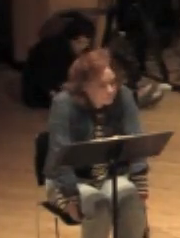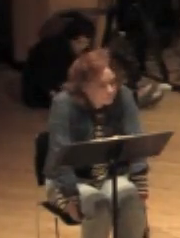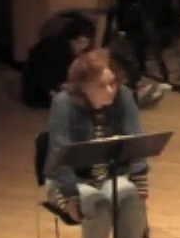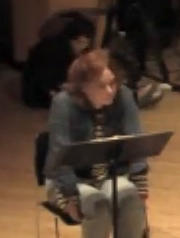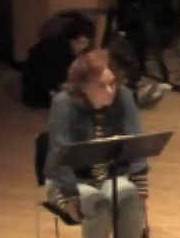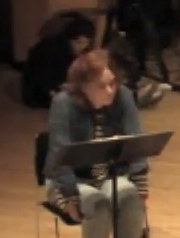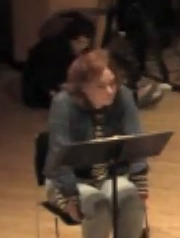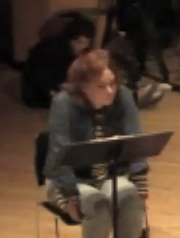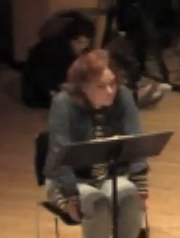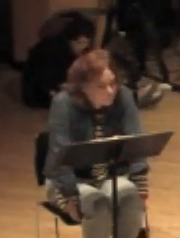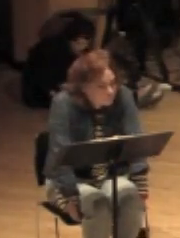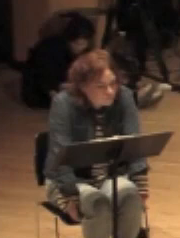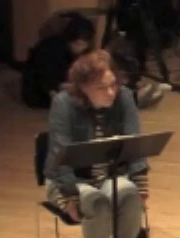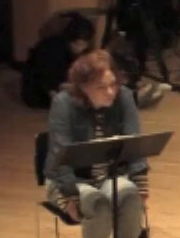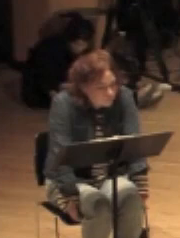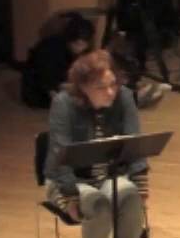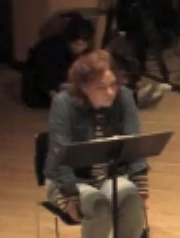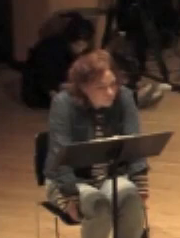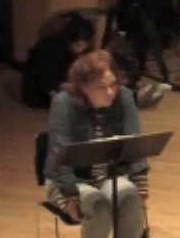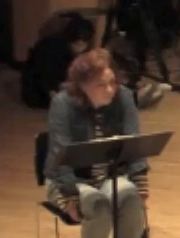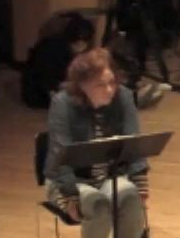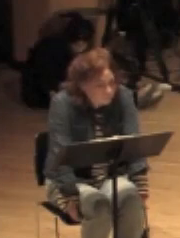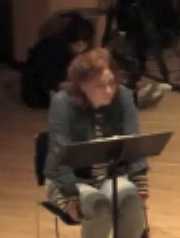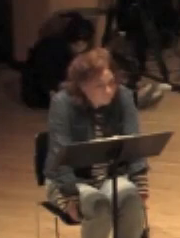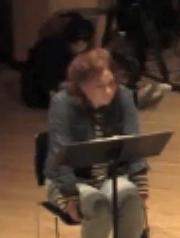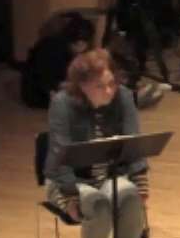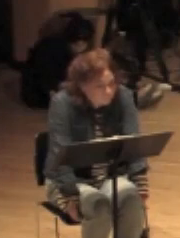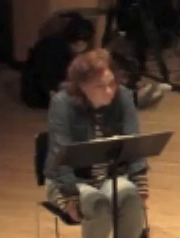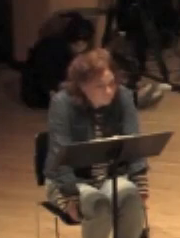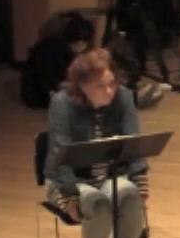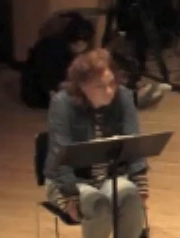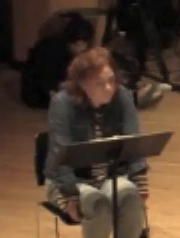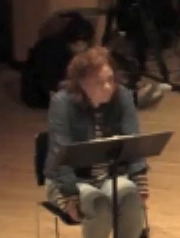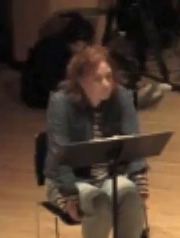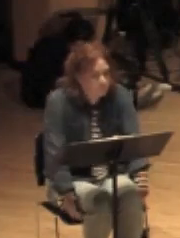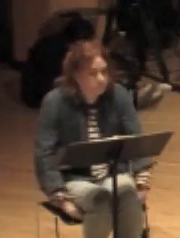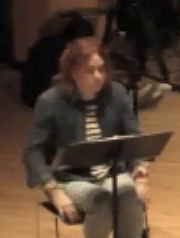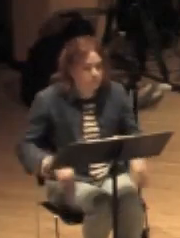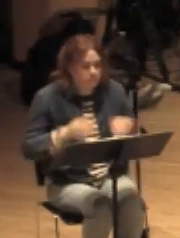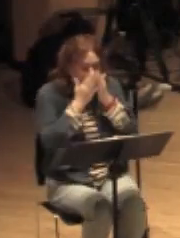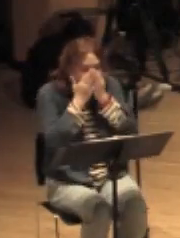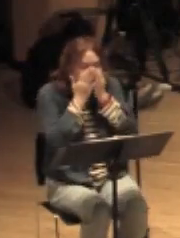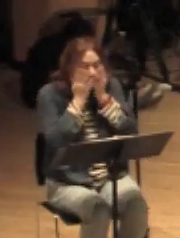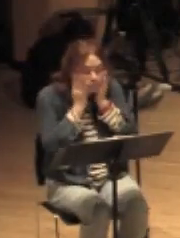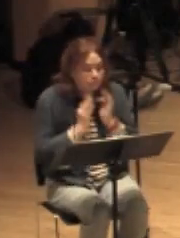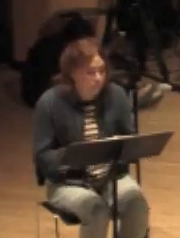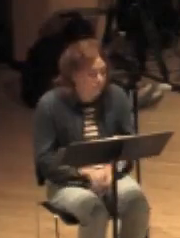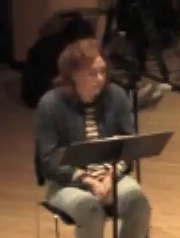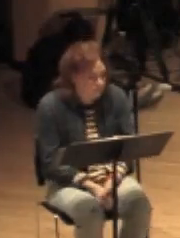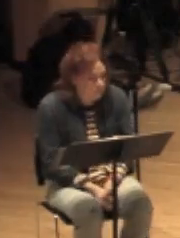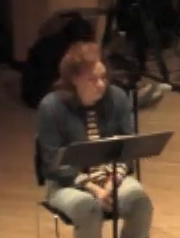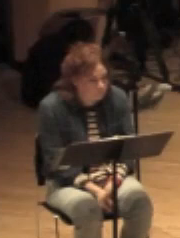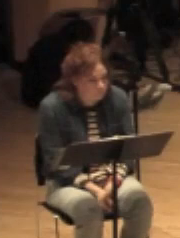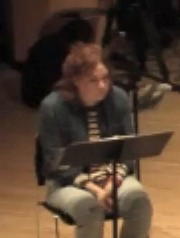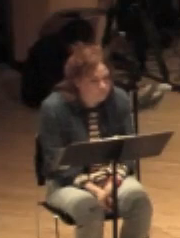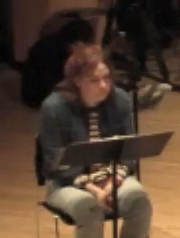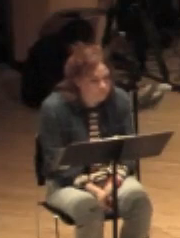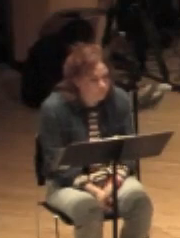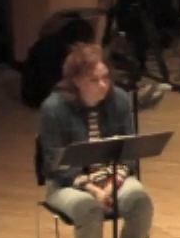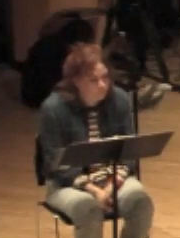today exactly today on her 60th birthday today of all